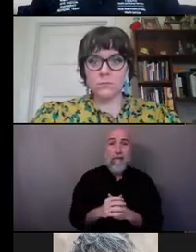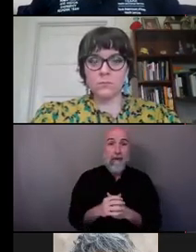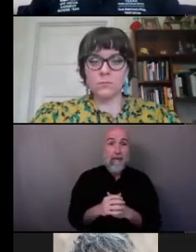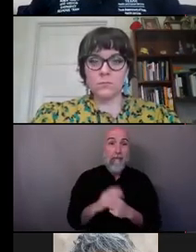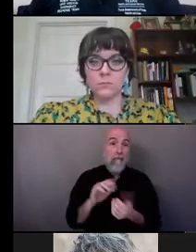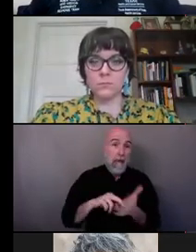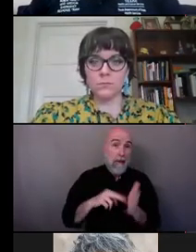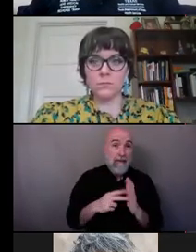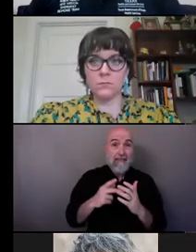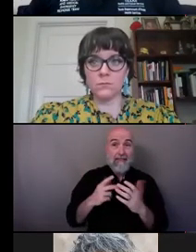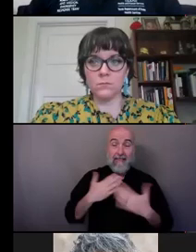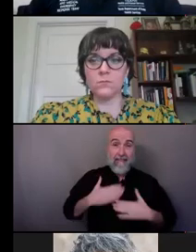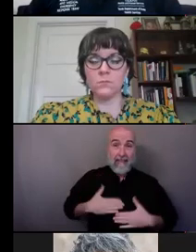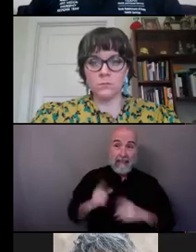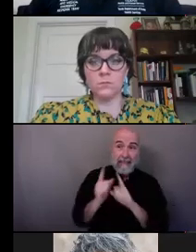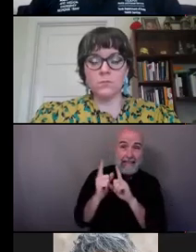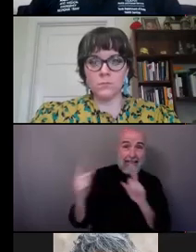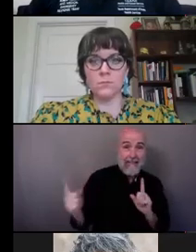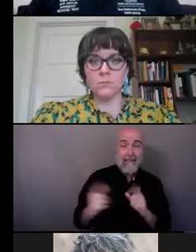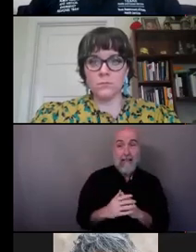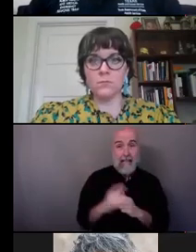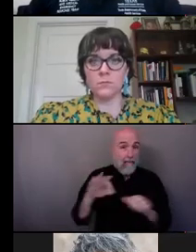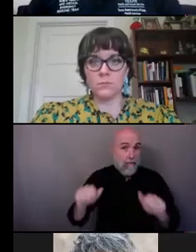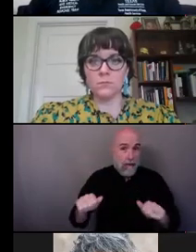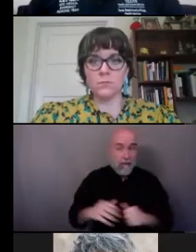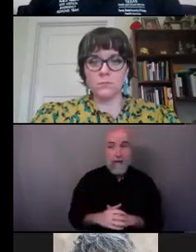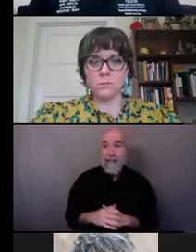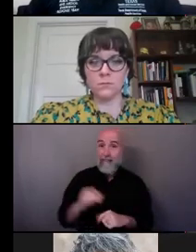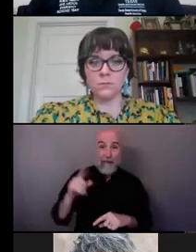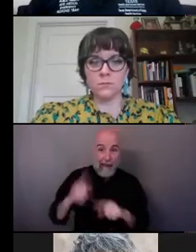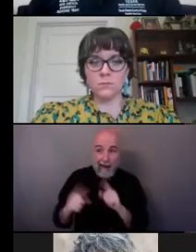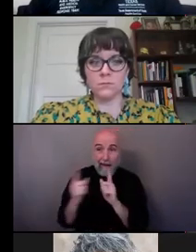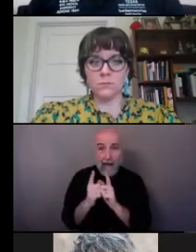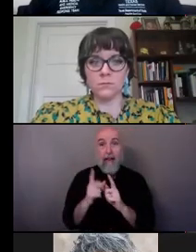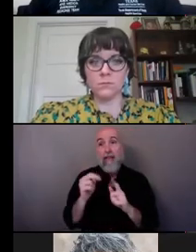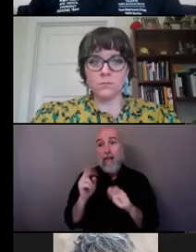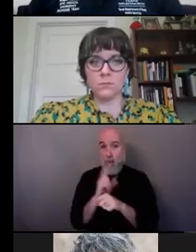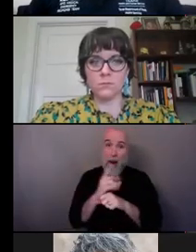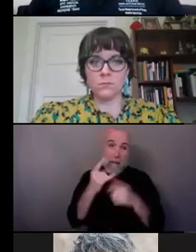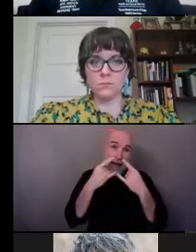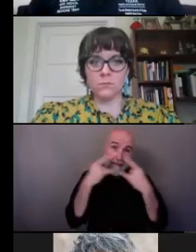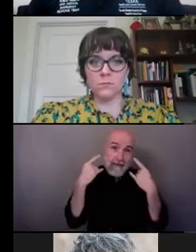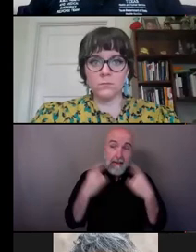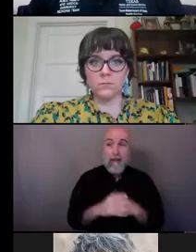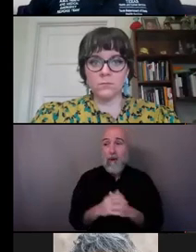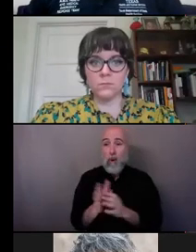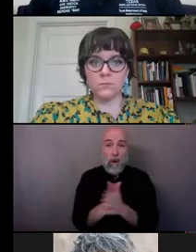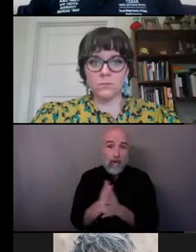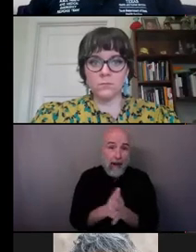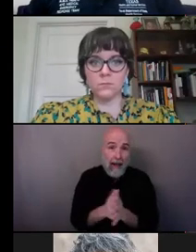that means physical distancing, if that's possible. If it's not, wearing masks, washing